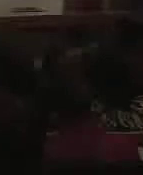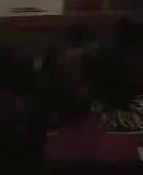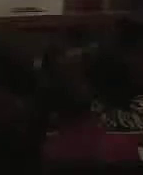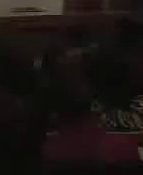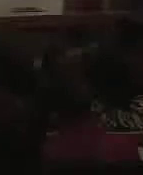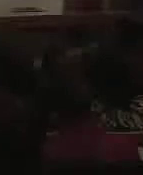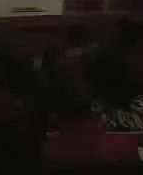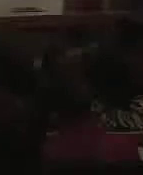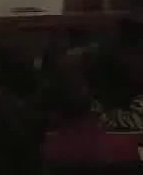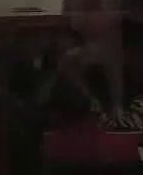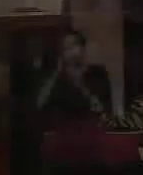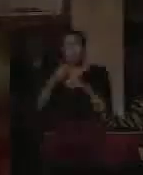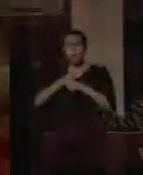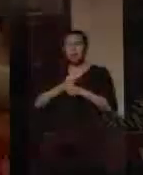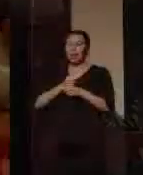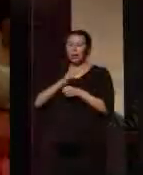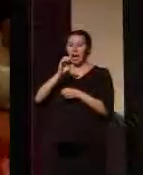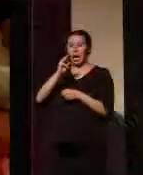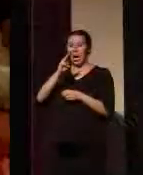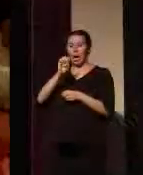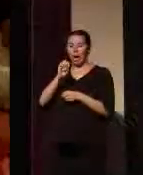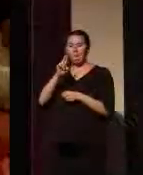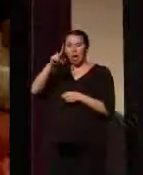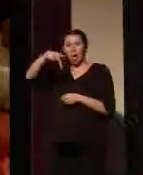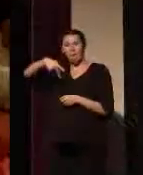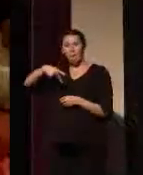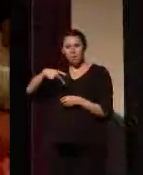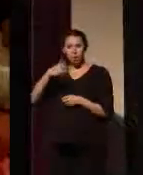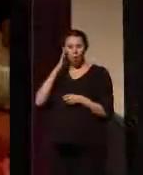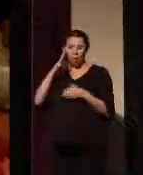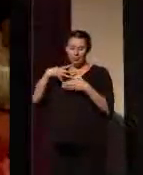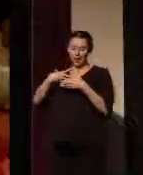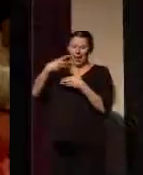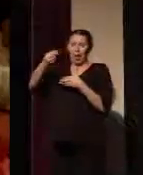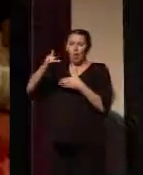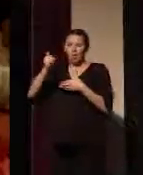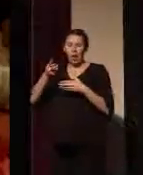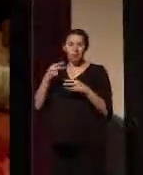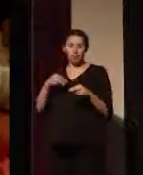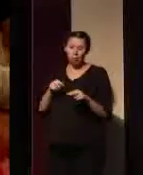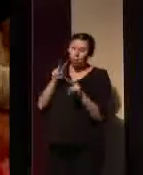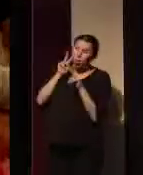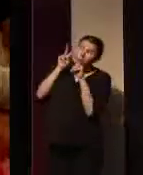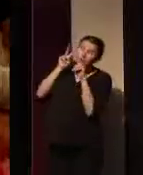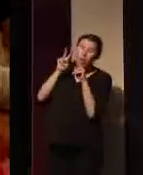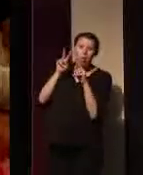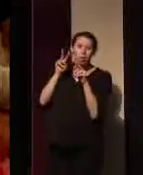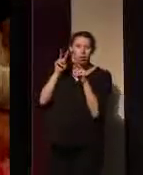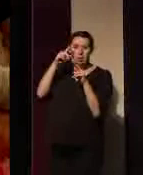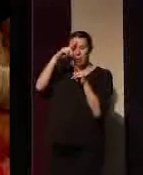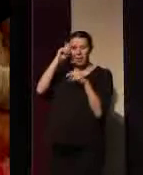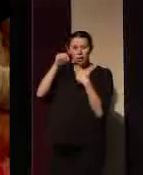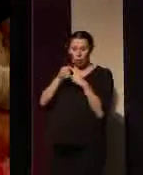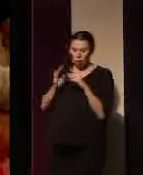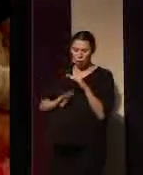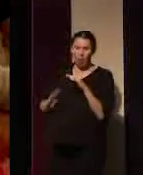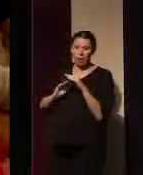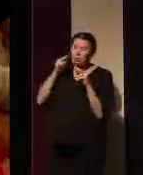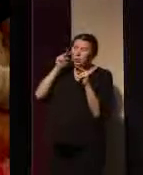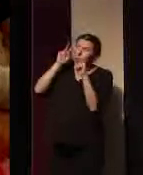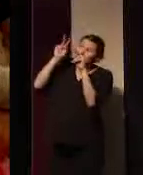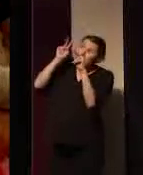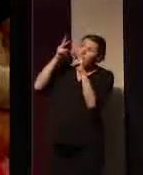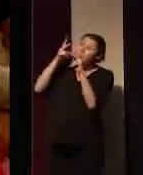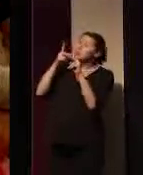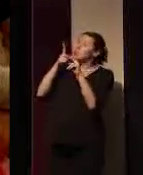going to get out of it. And so I think that really plays into this study, because when you're on the bottom and you look up, look who you see. Mm. You see Caucasians.